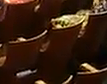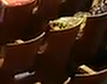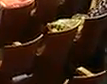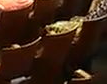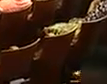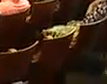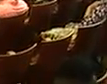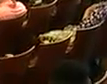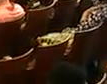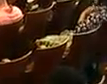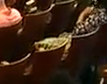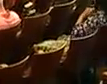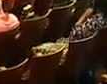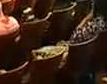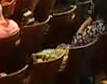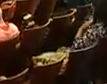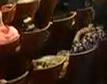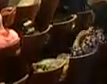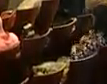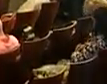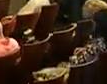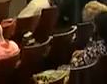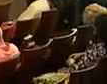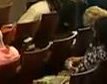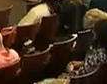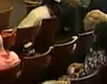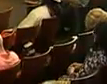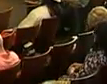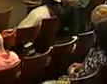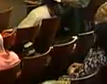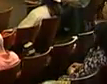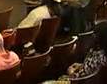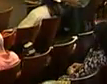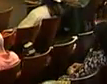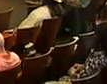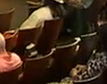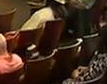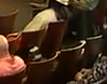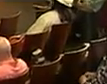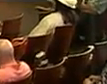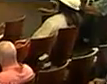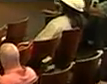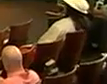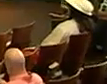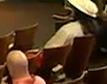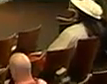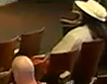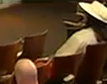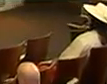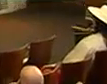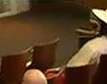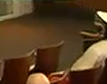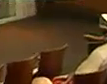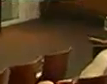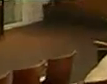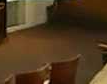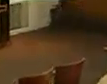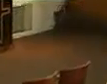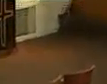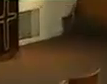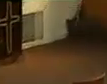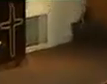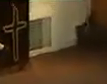you in the house of prayer for all people. I also want to give a shout out to our online